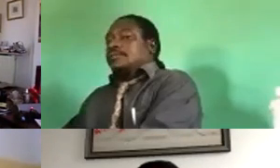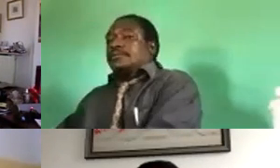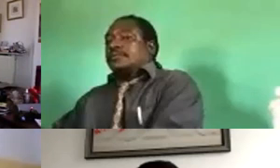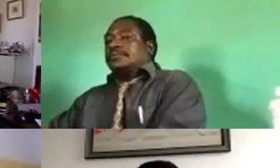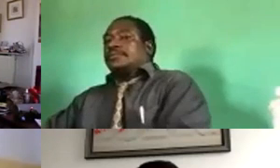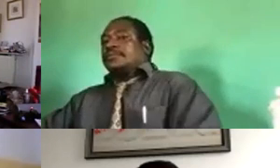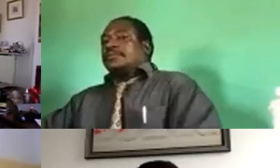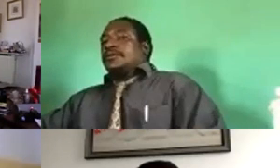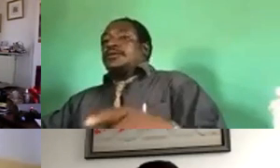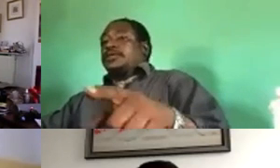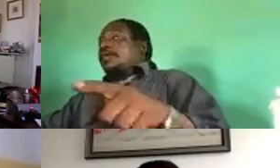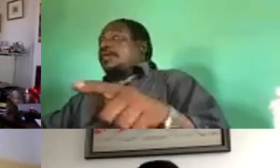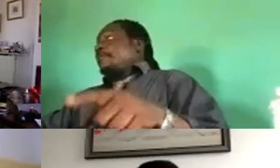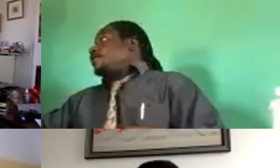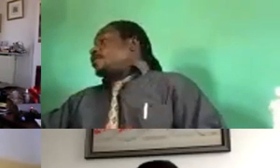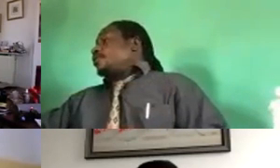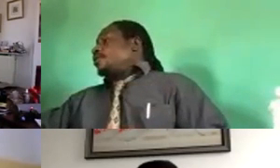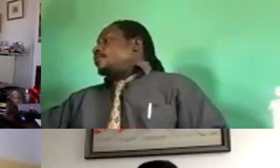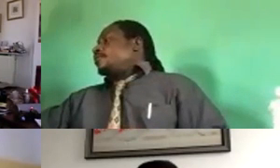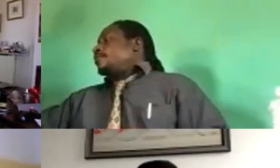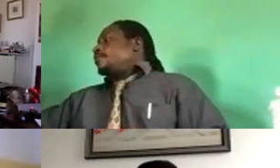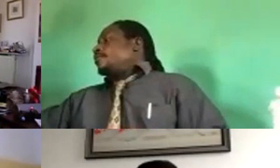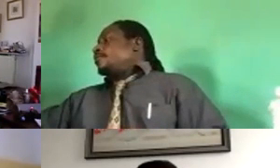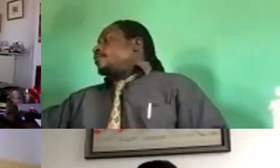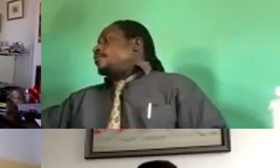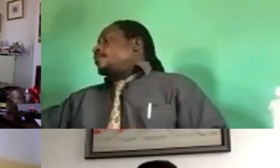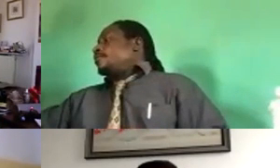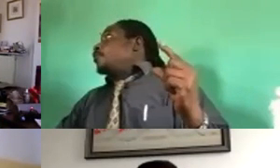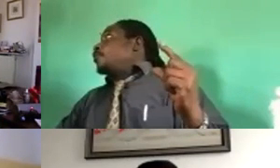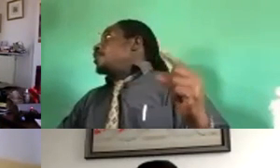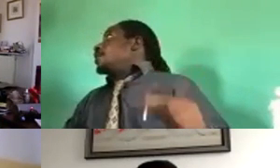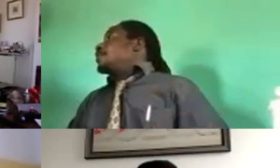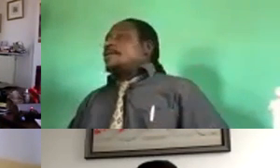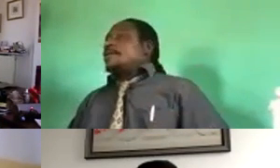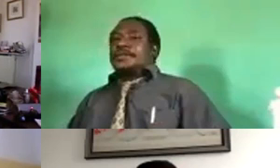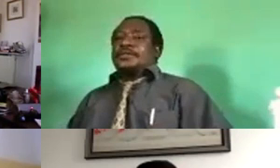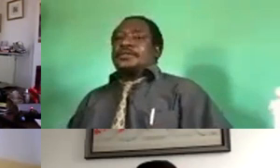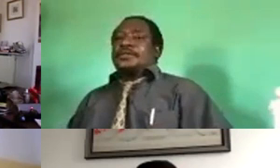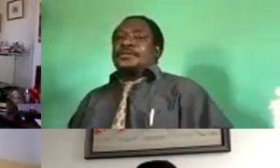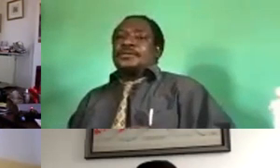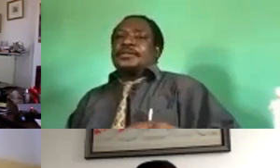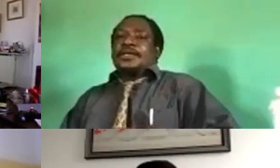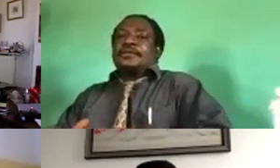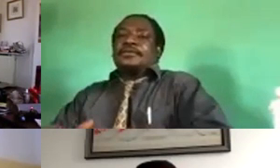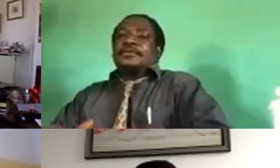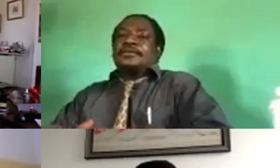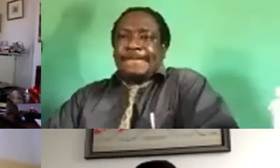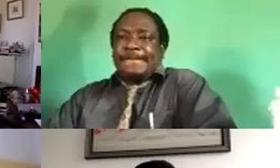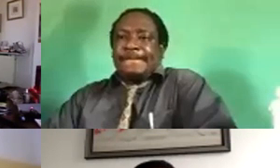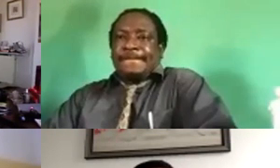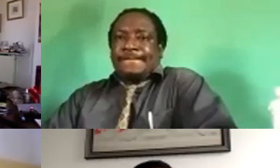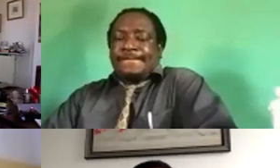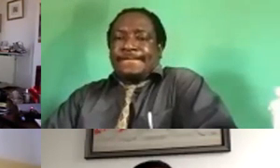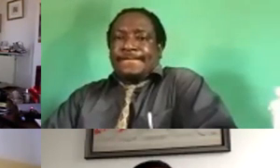around the pandemic. And once again, what is the role of the journalist in this? What should we be reacting